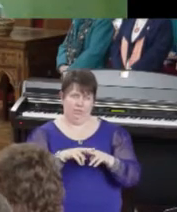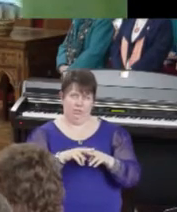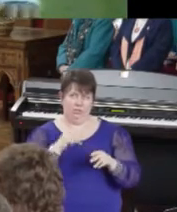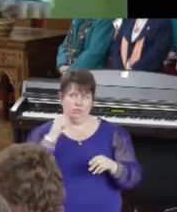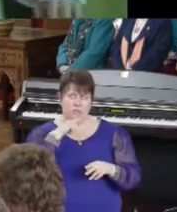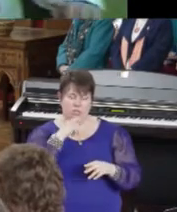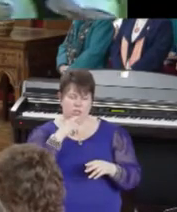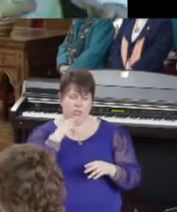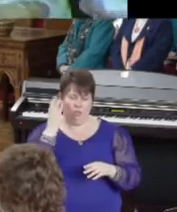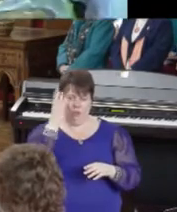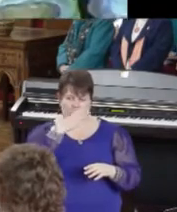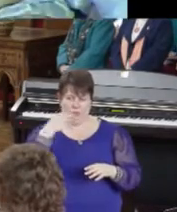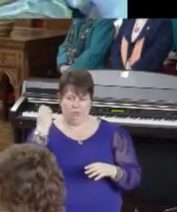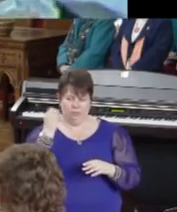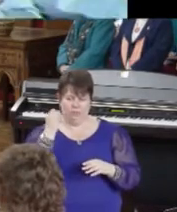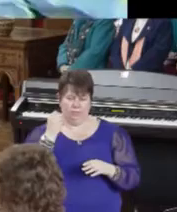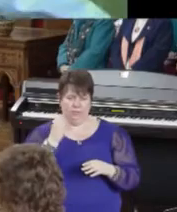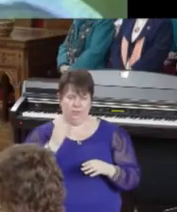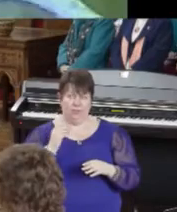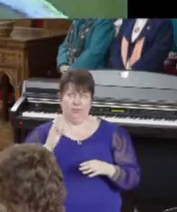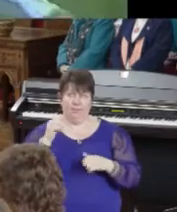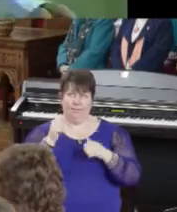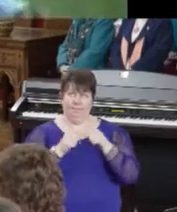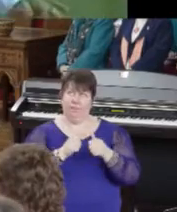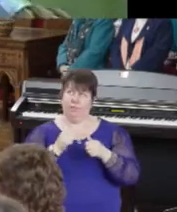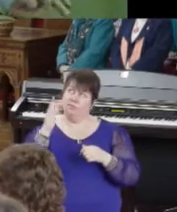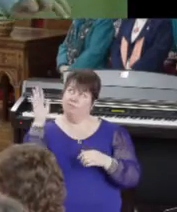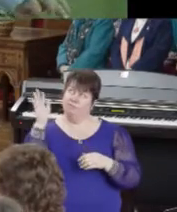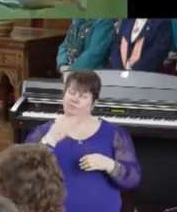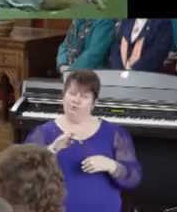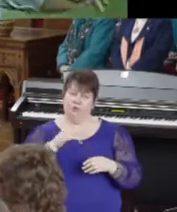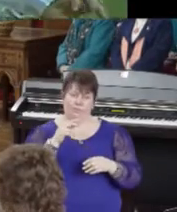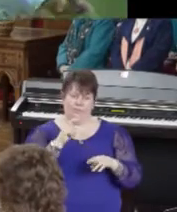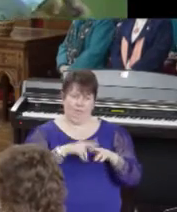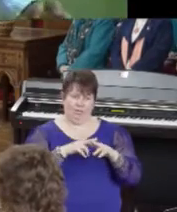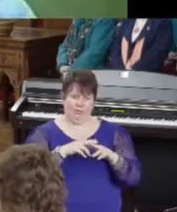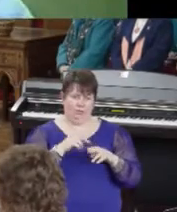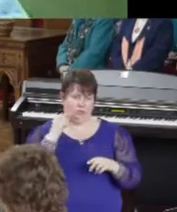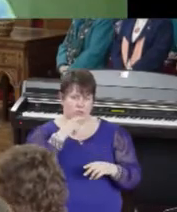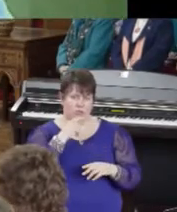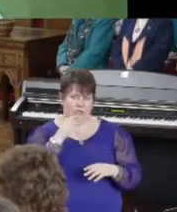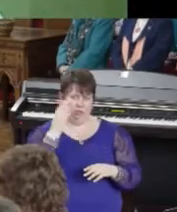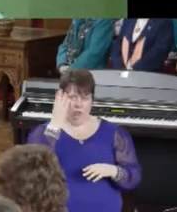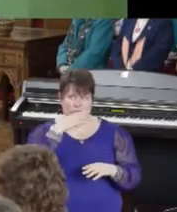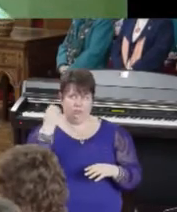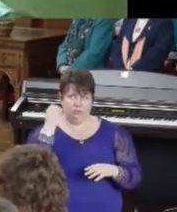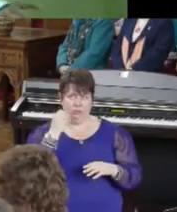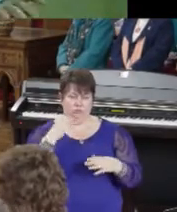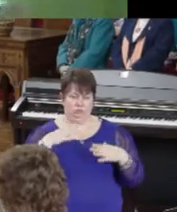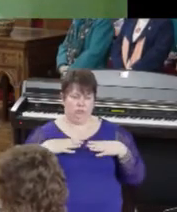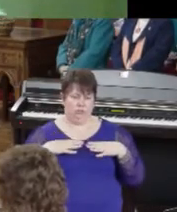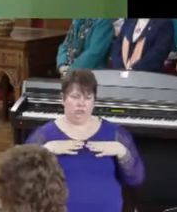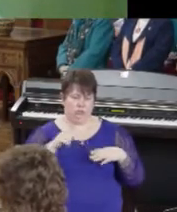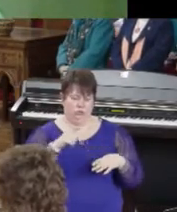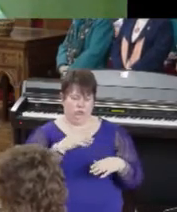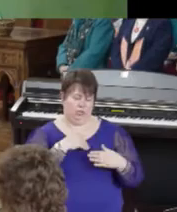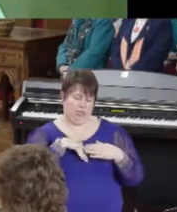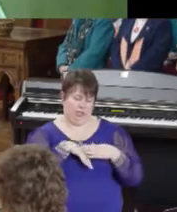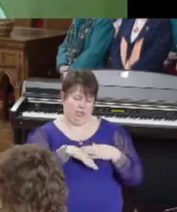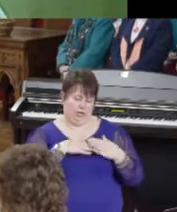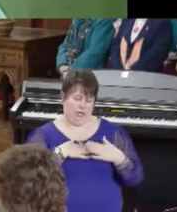Spirit. May the blessing of God Almighty, Father, Son, and Holy Spirit rest in your